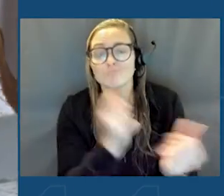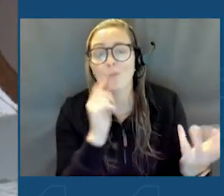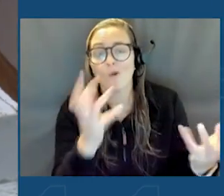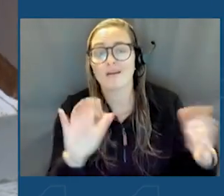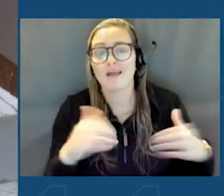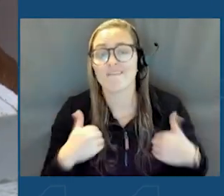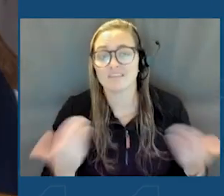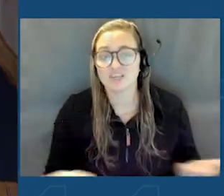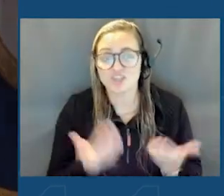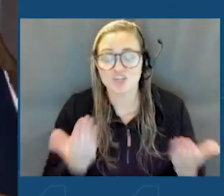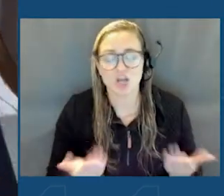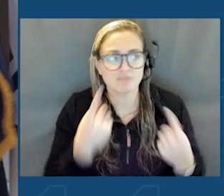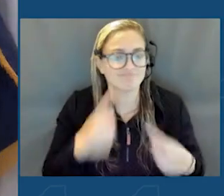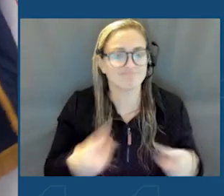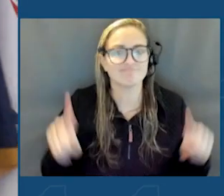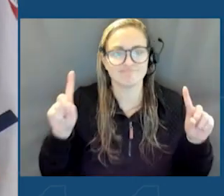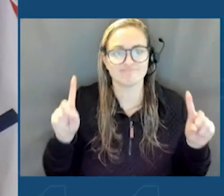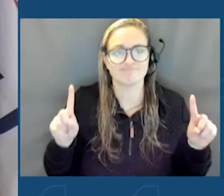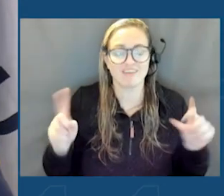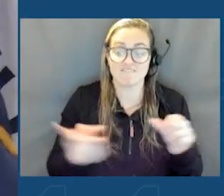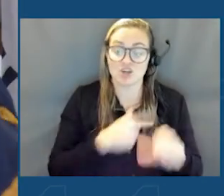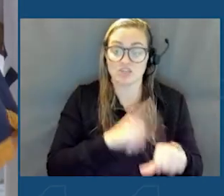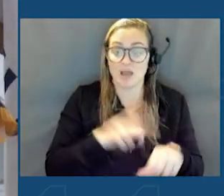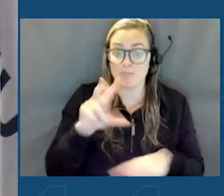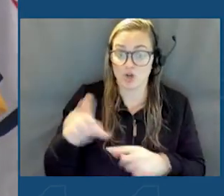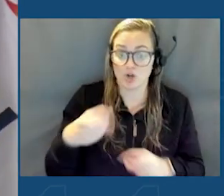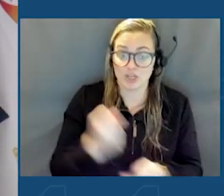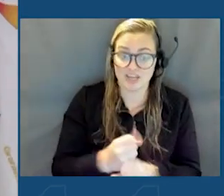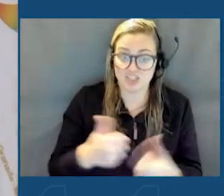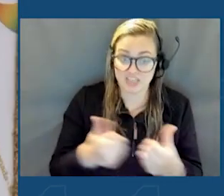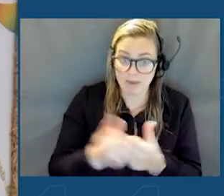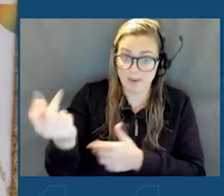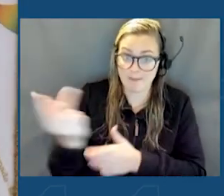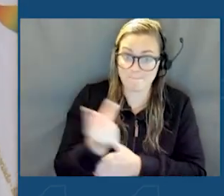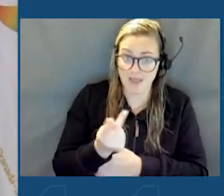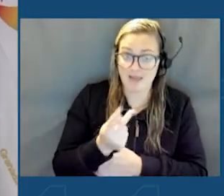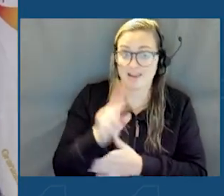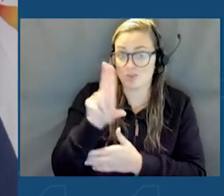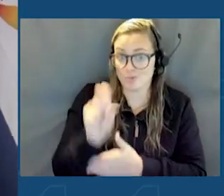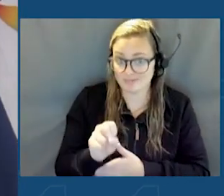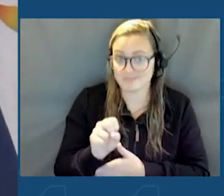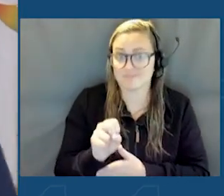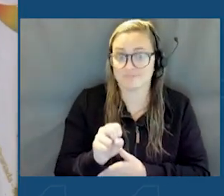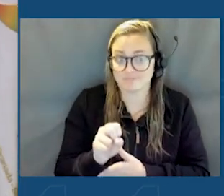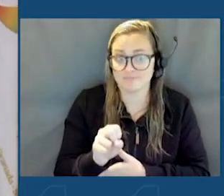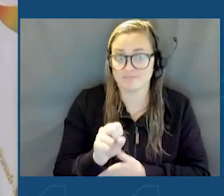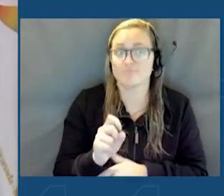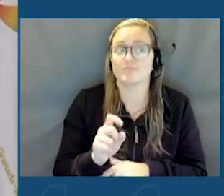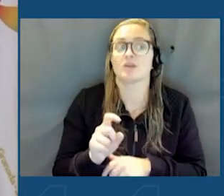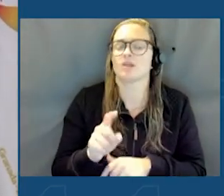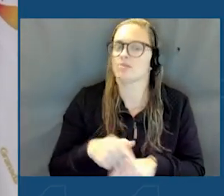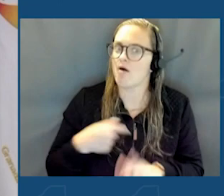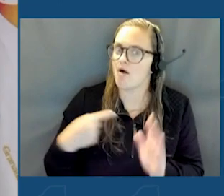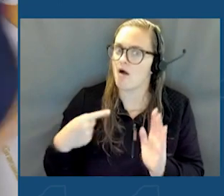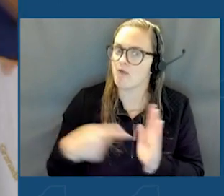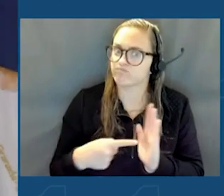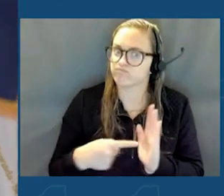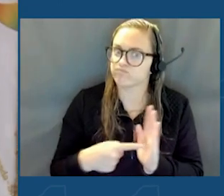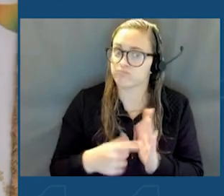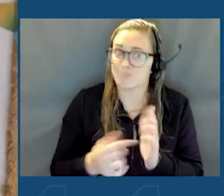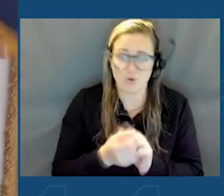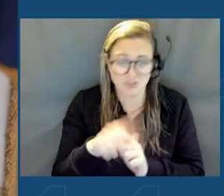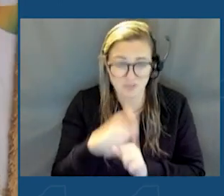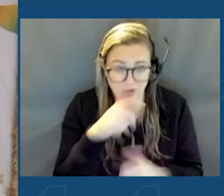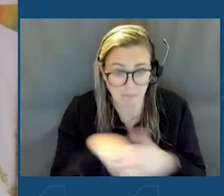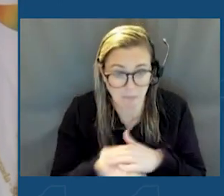happen. So it's the first time in 30 years that these games are being held in the United States. Long overdue. It looks like most of you weren't even born back then.